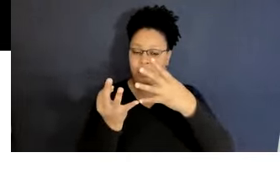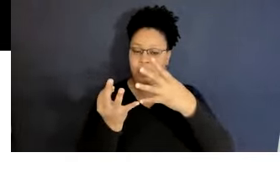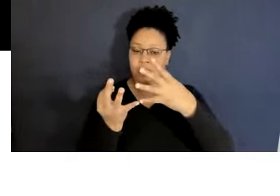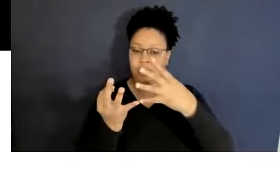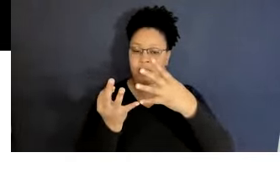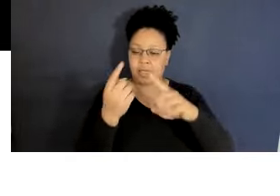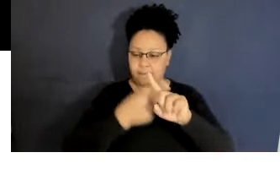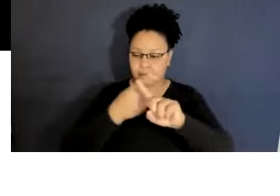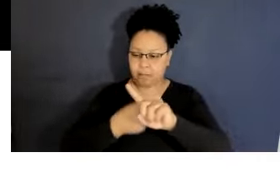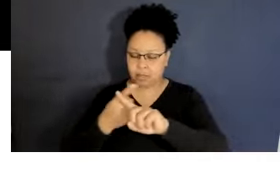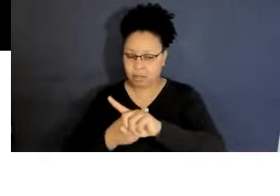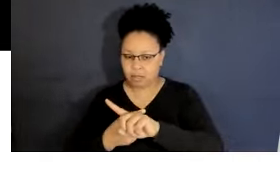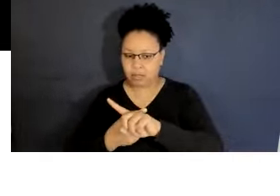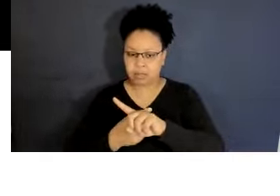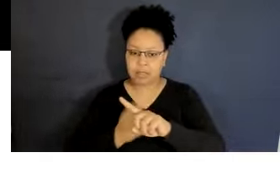which is called